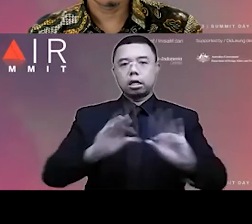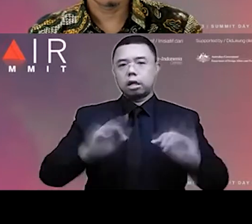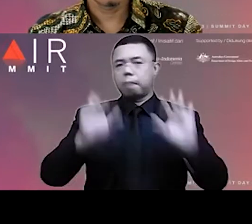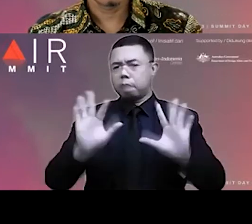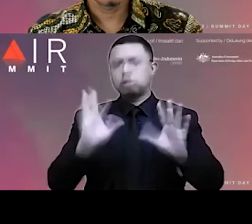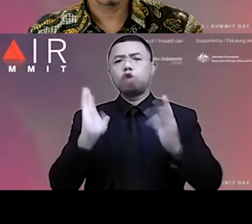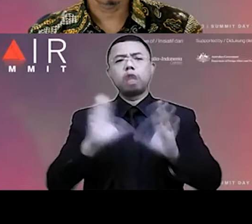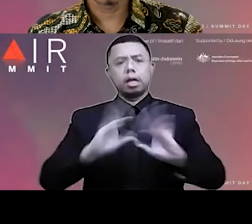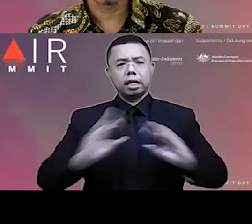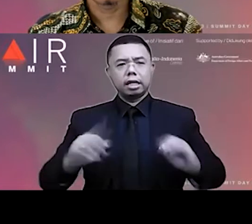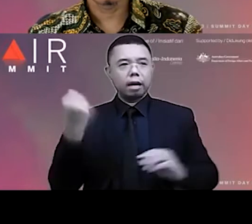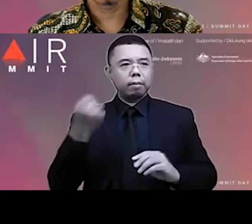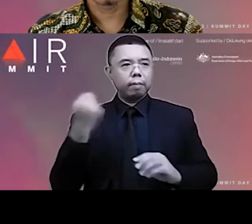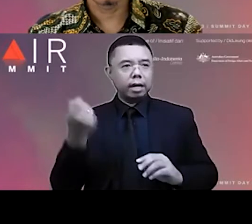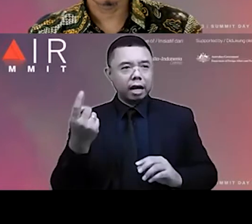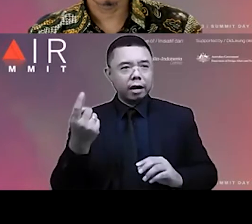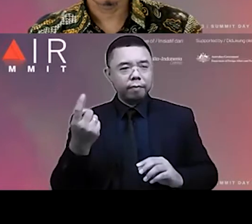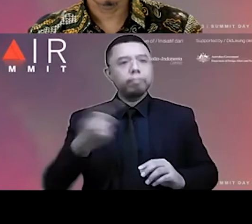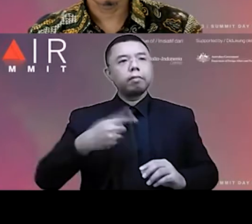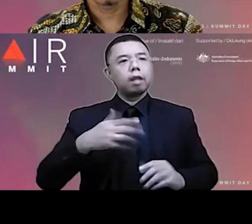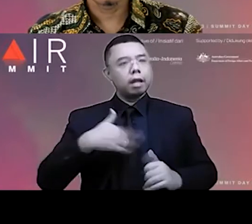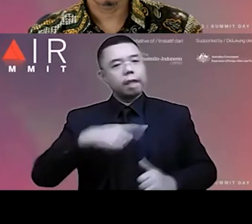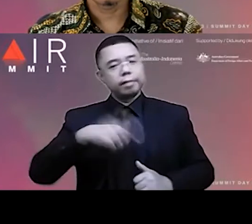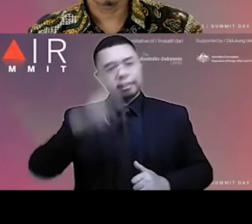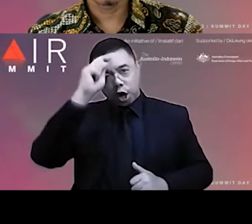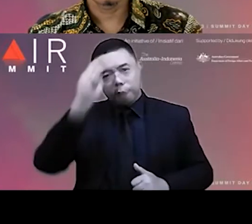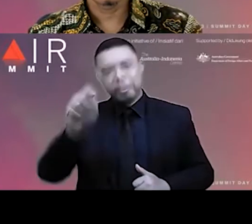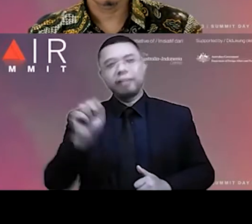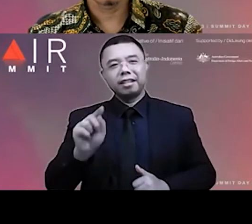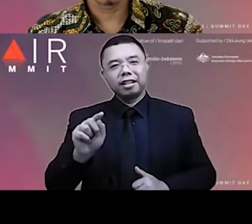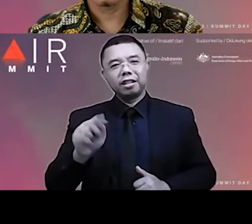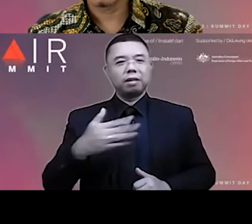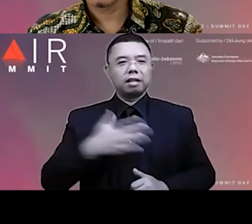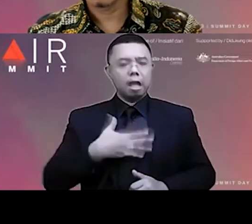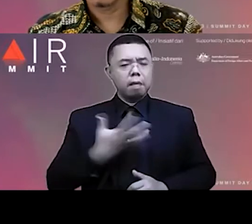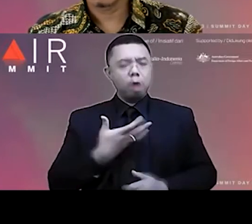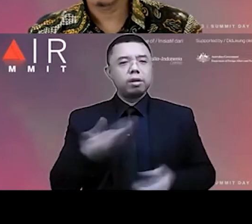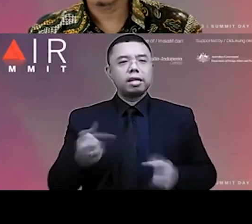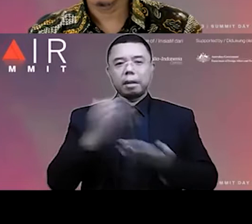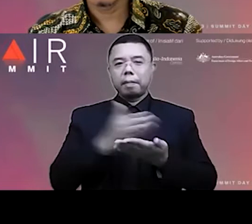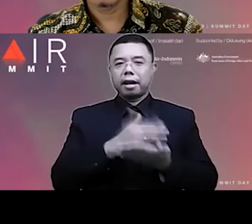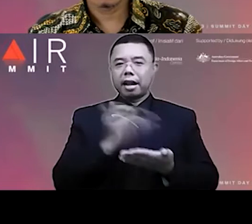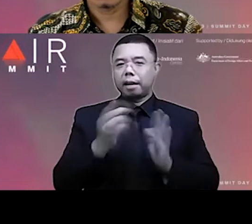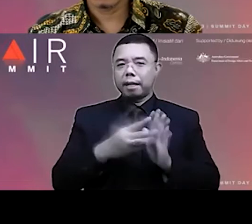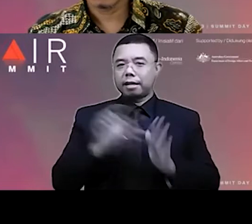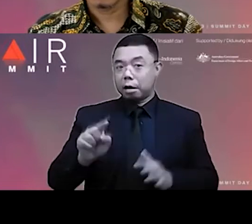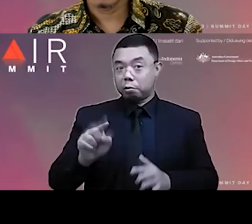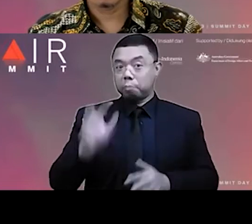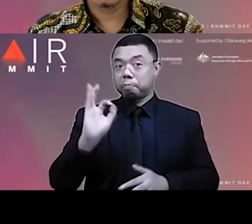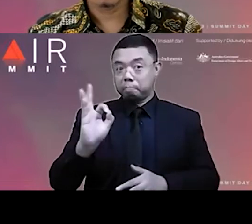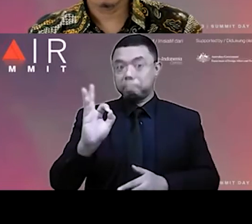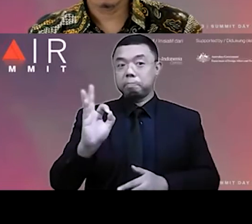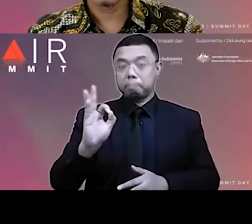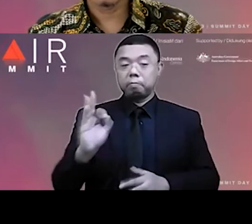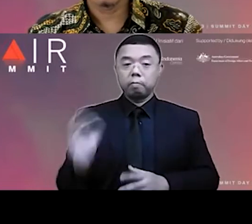that. And we do really want to be part of the work. Thank you, Helen. Thank you. And Yayan or Alan,